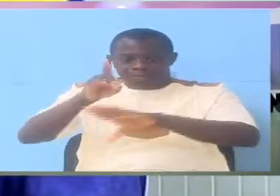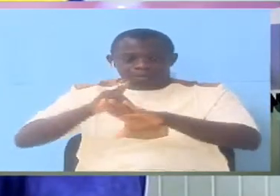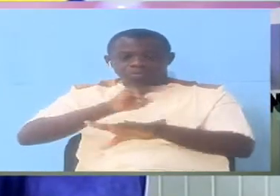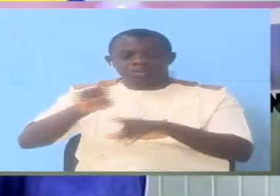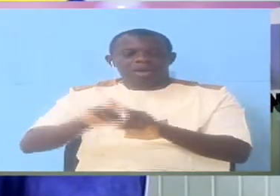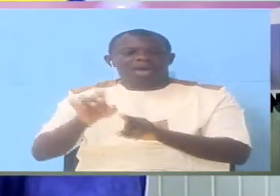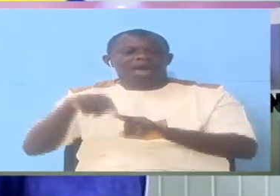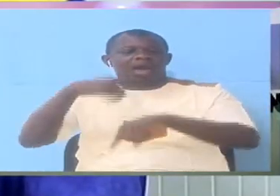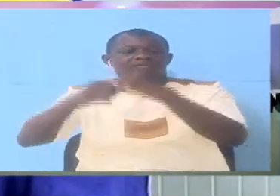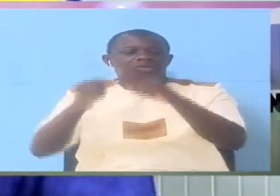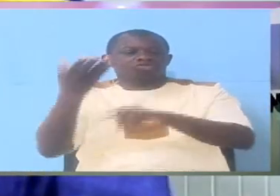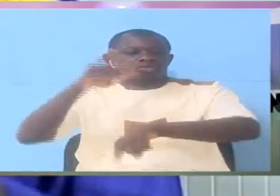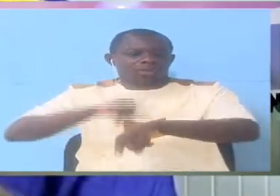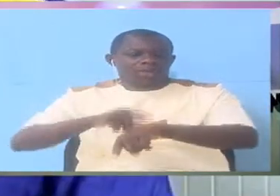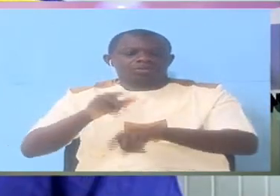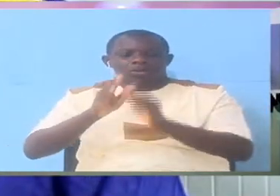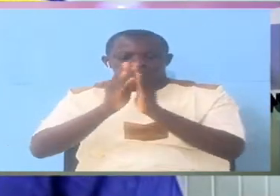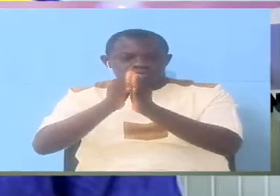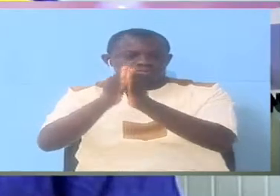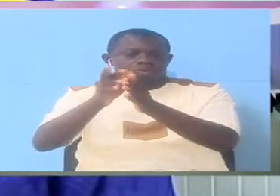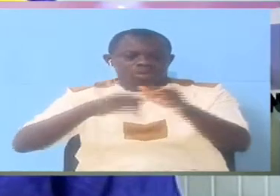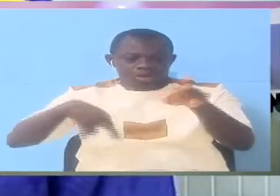After some time, it came back.